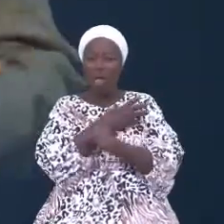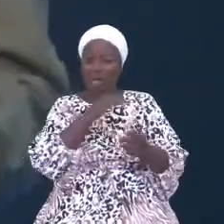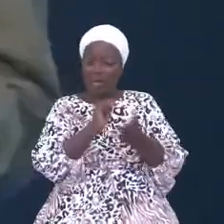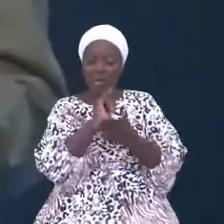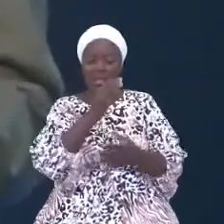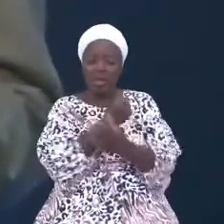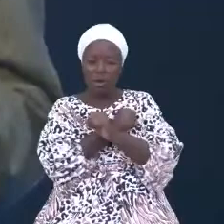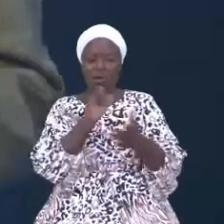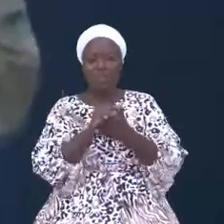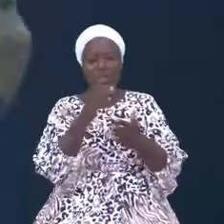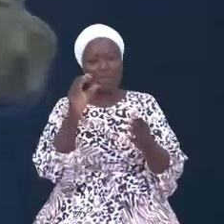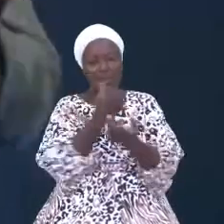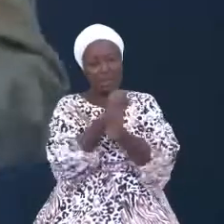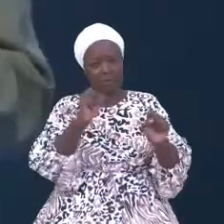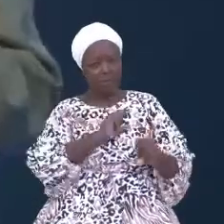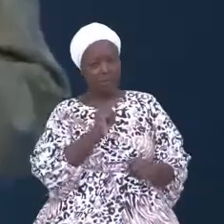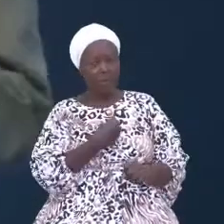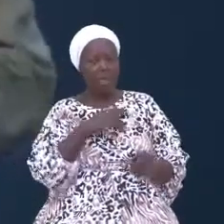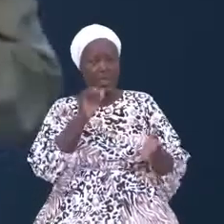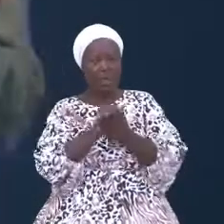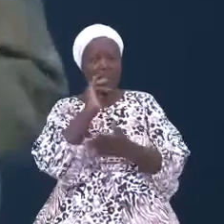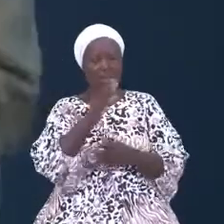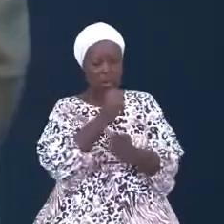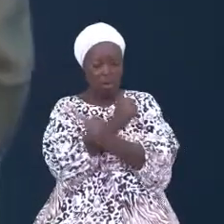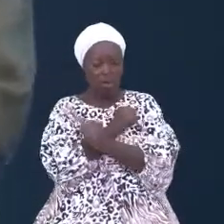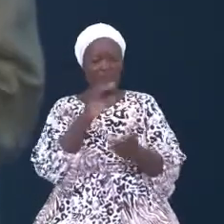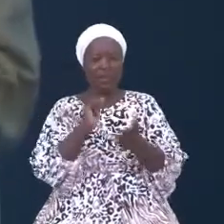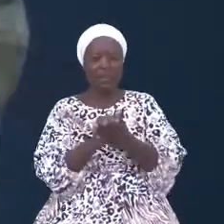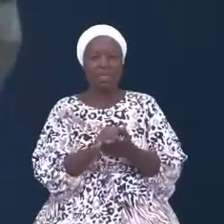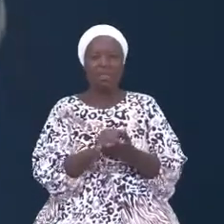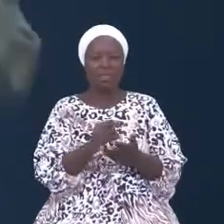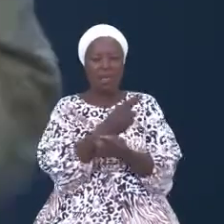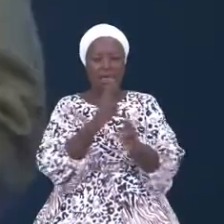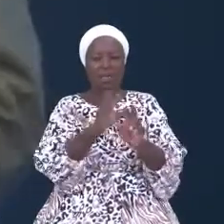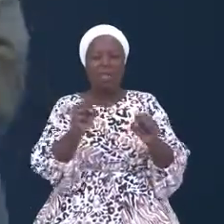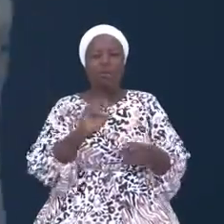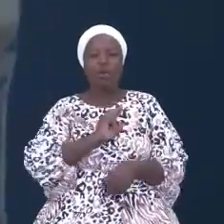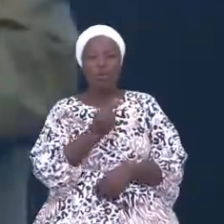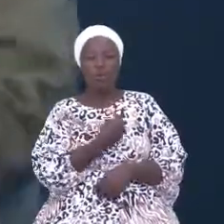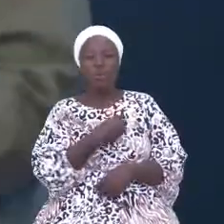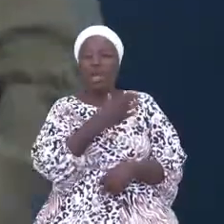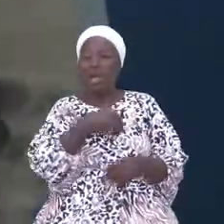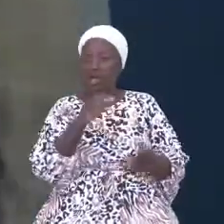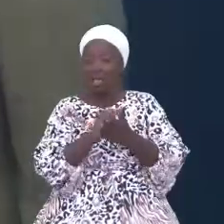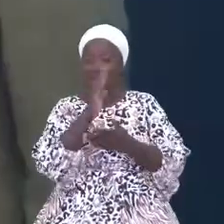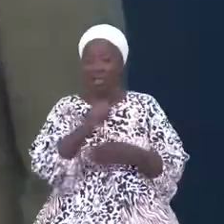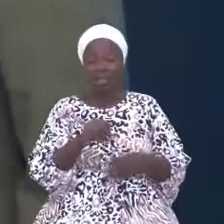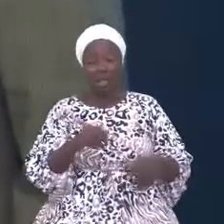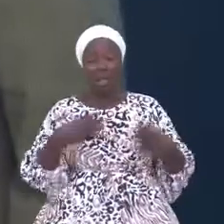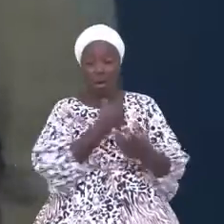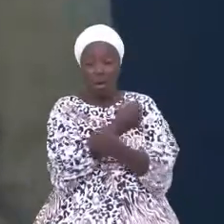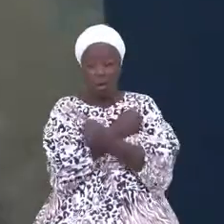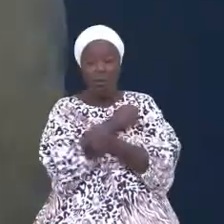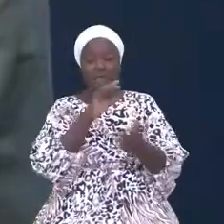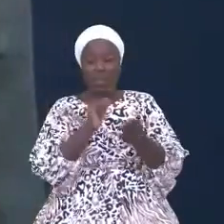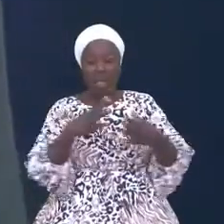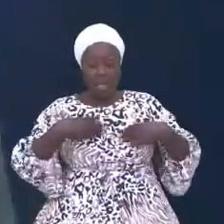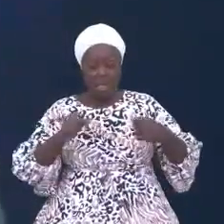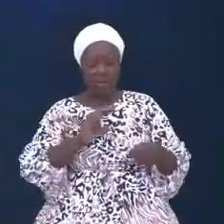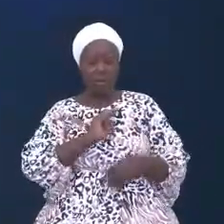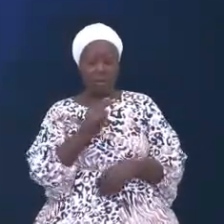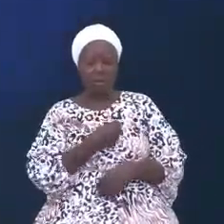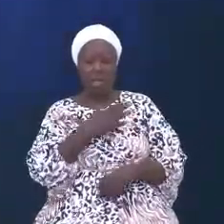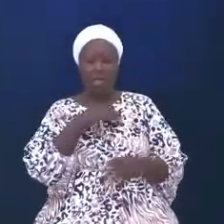saves us. That's the love that redeems us. That's the love that heals us. That's the love